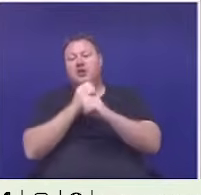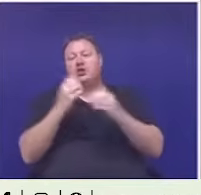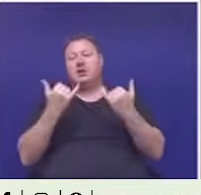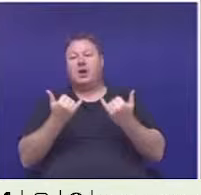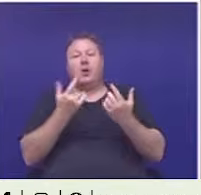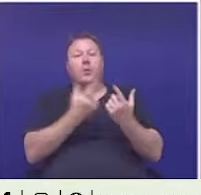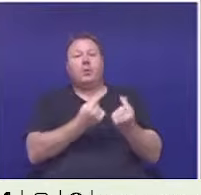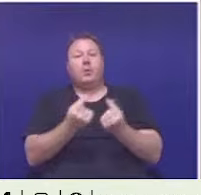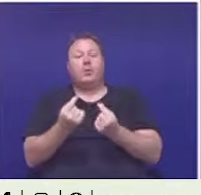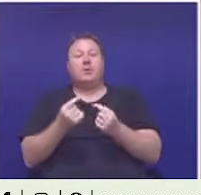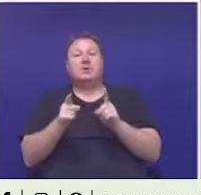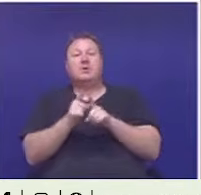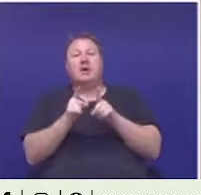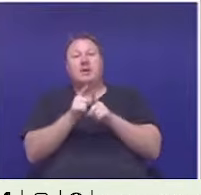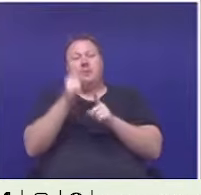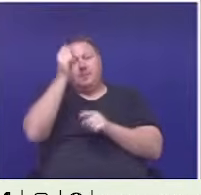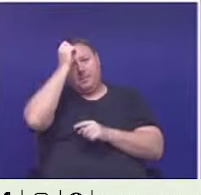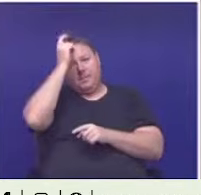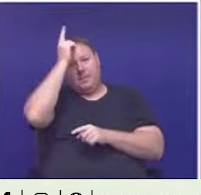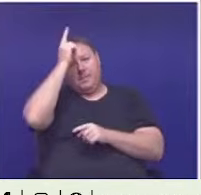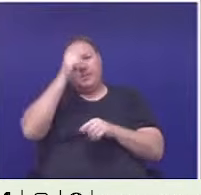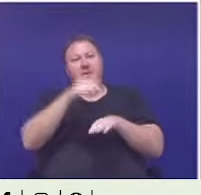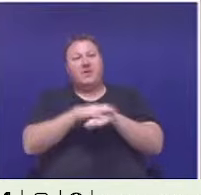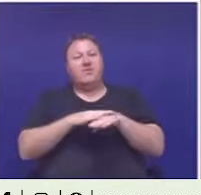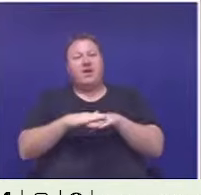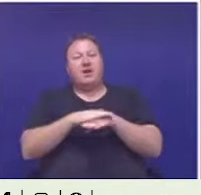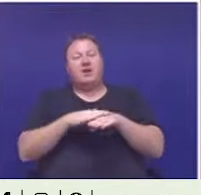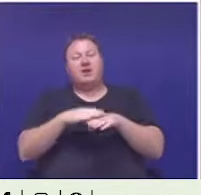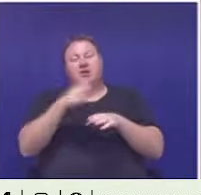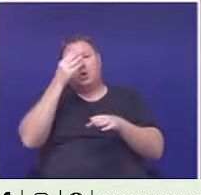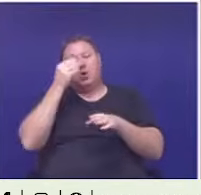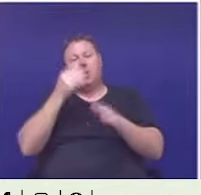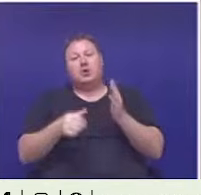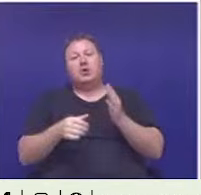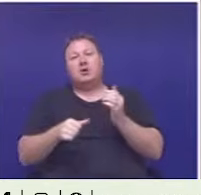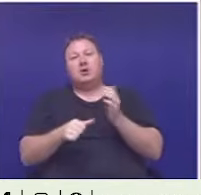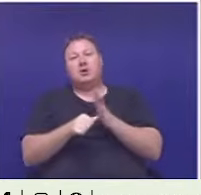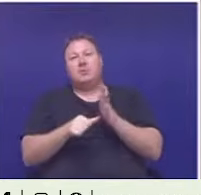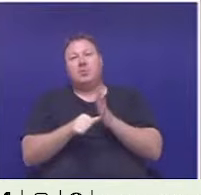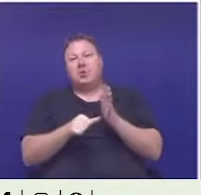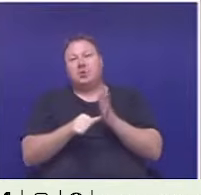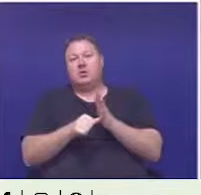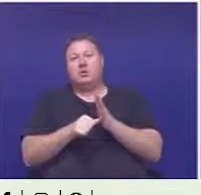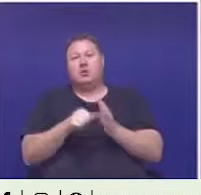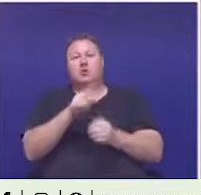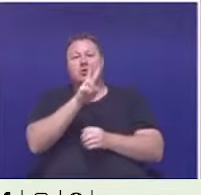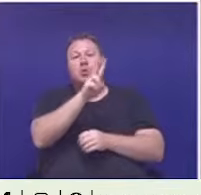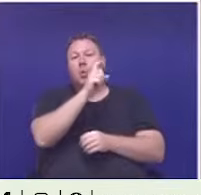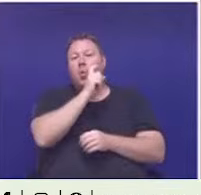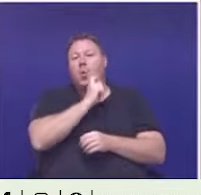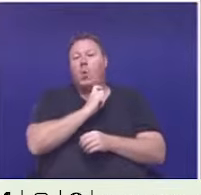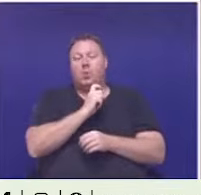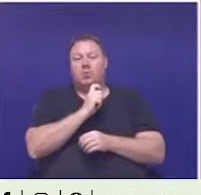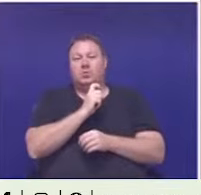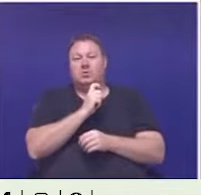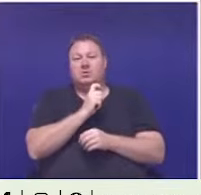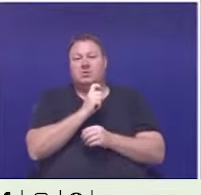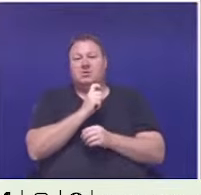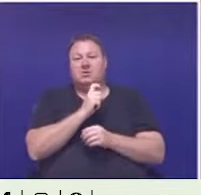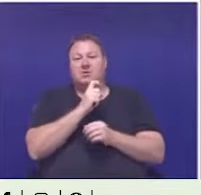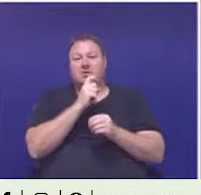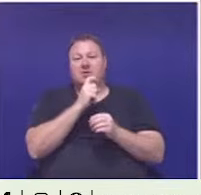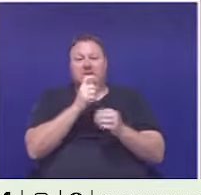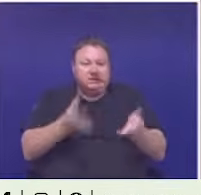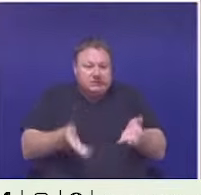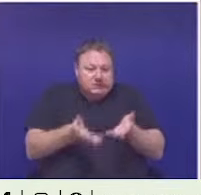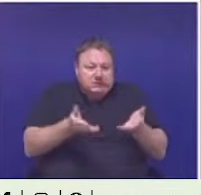an understanding that the foundations of learning are important. From literally 2 years old, that's where we are targeting children to